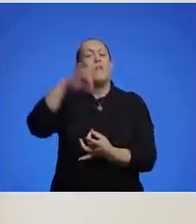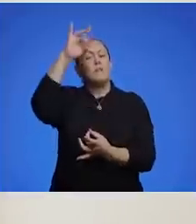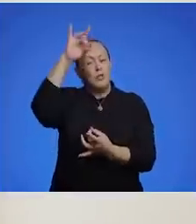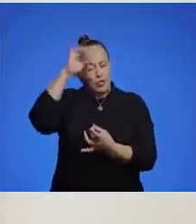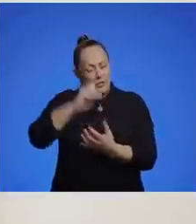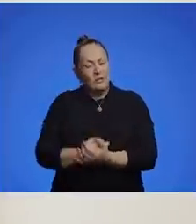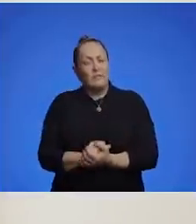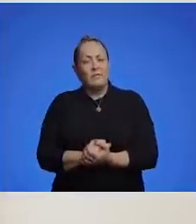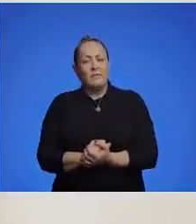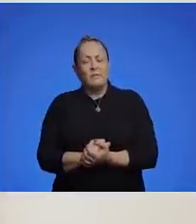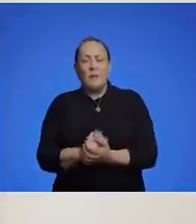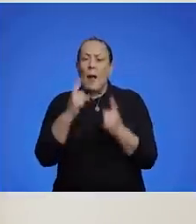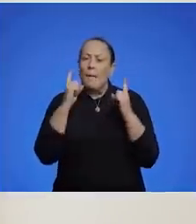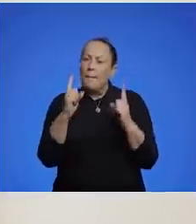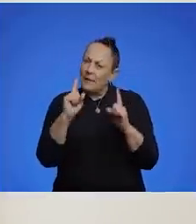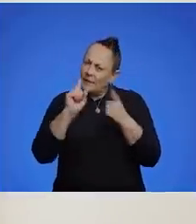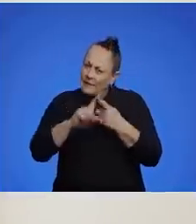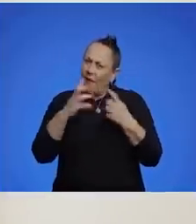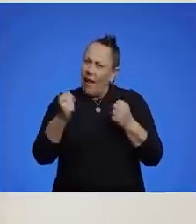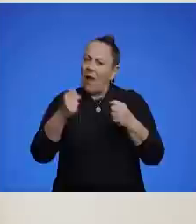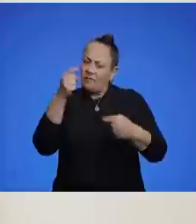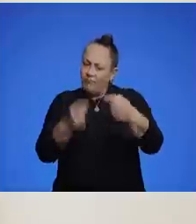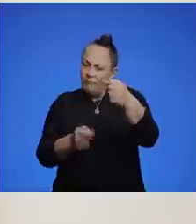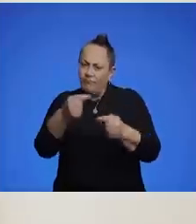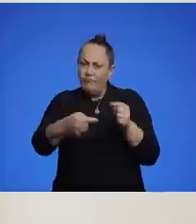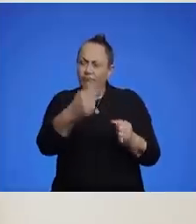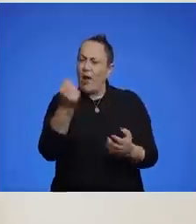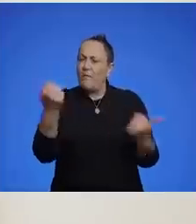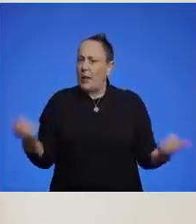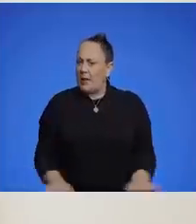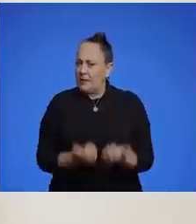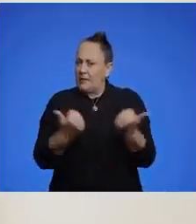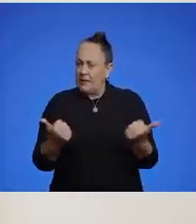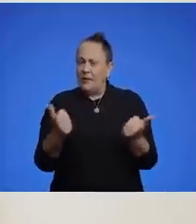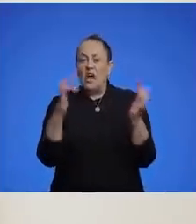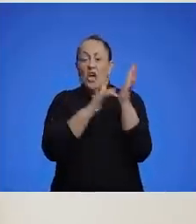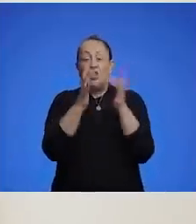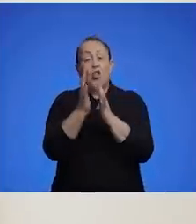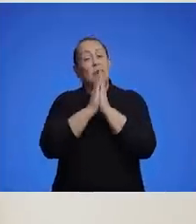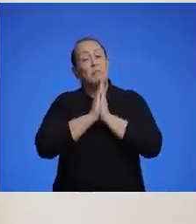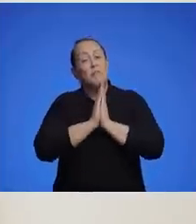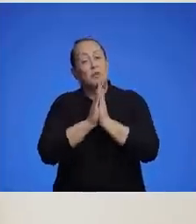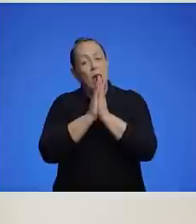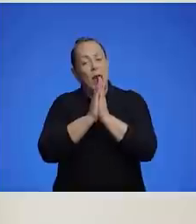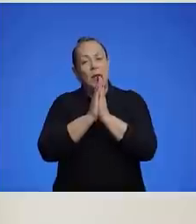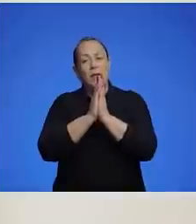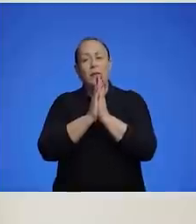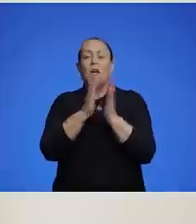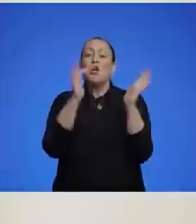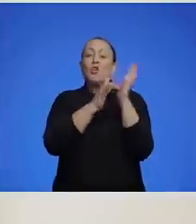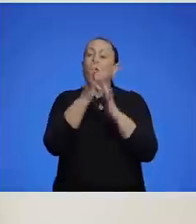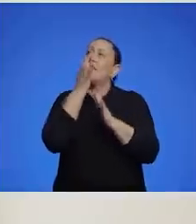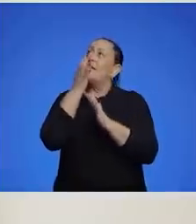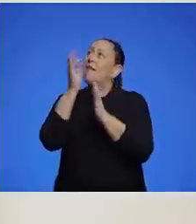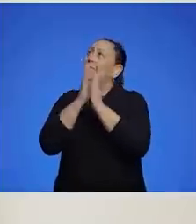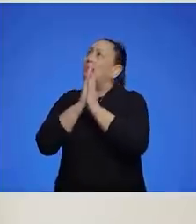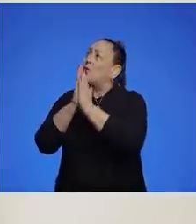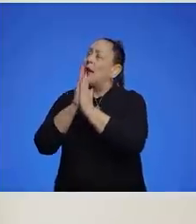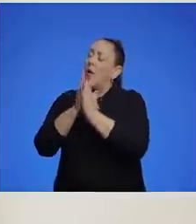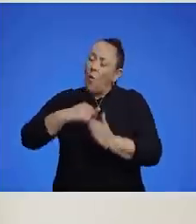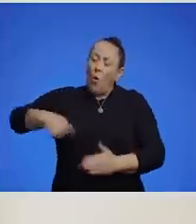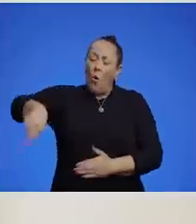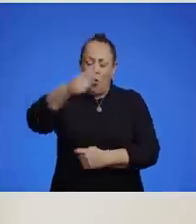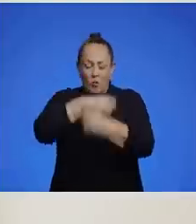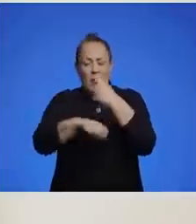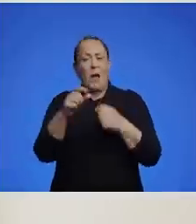of division. In fact, Jesus prayed. When he prayed, God, let them all be one. And that is